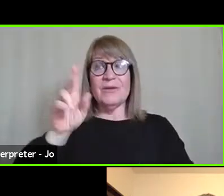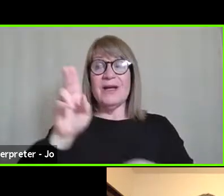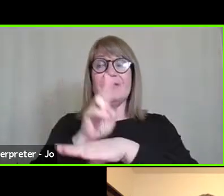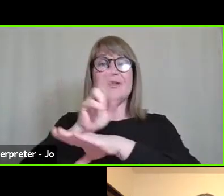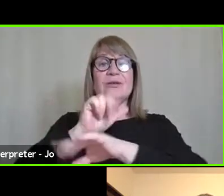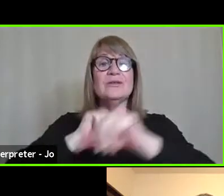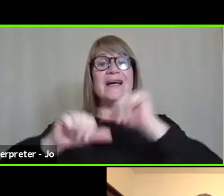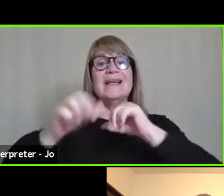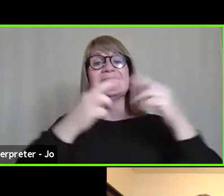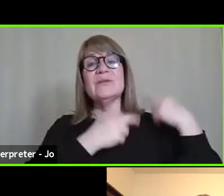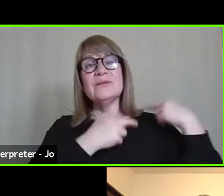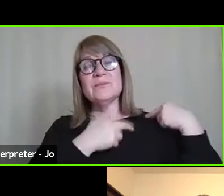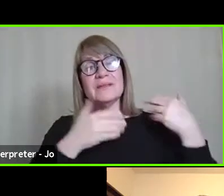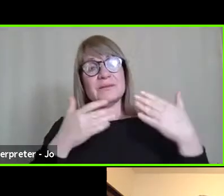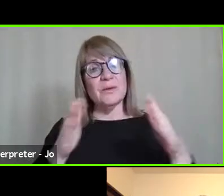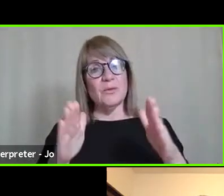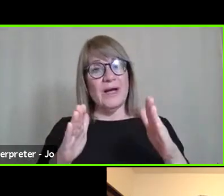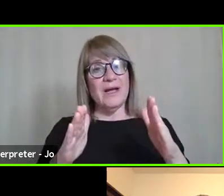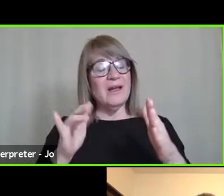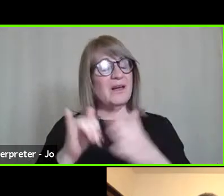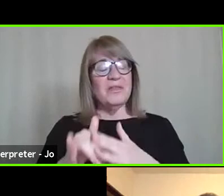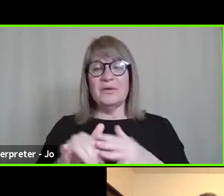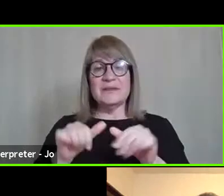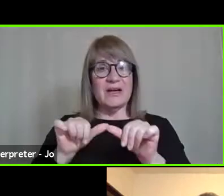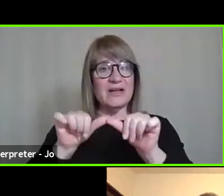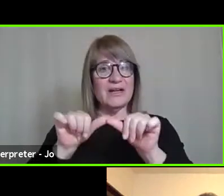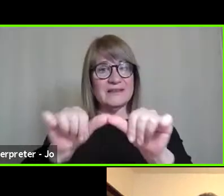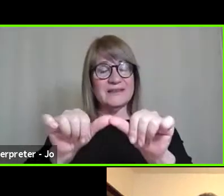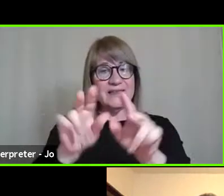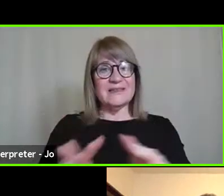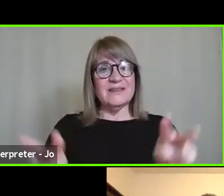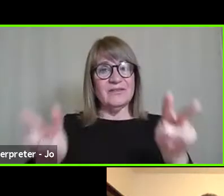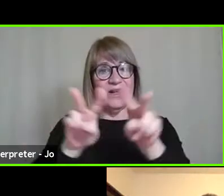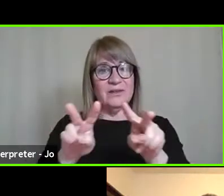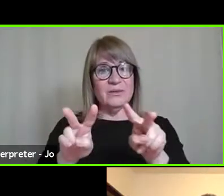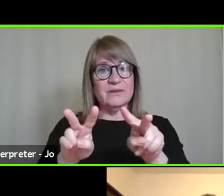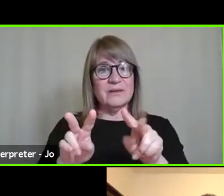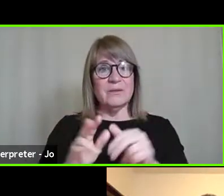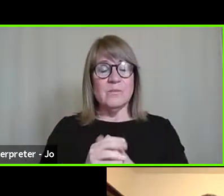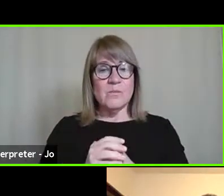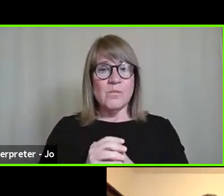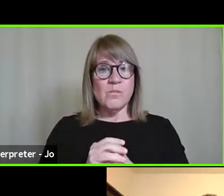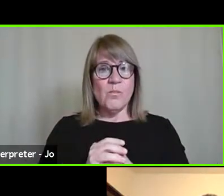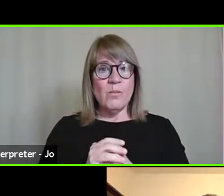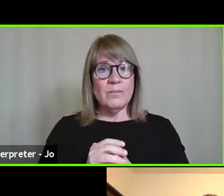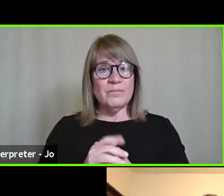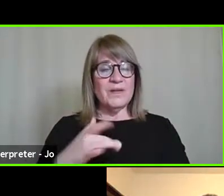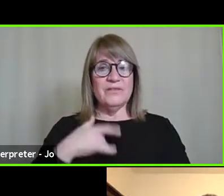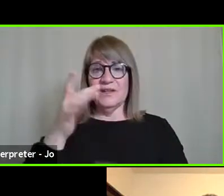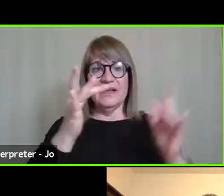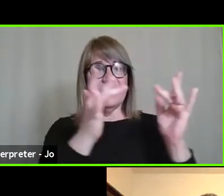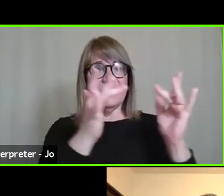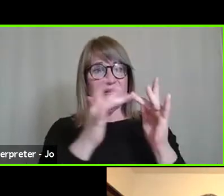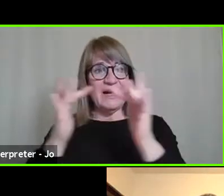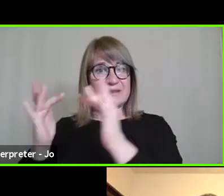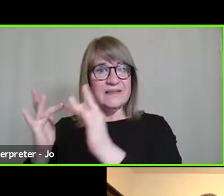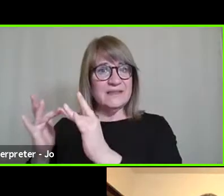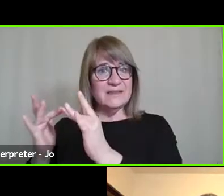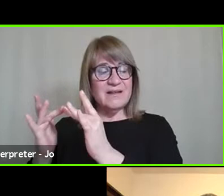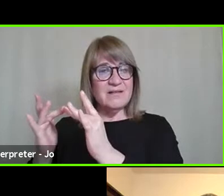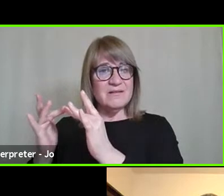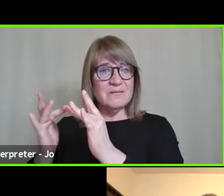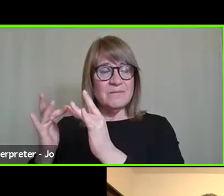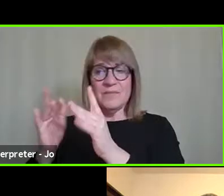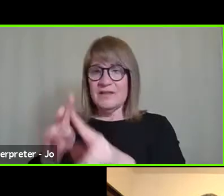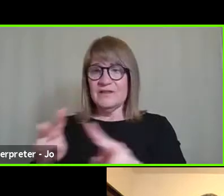fact not only are they not inconsistent values i think all these values are um are deeply connected and can be